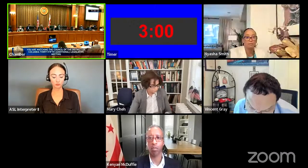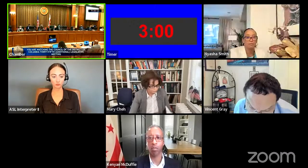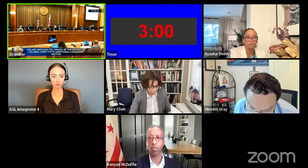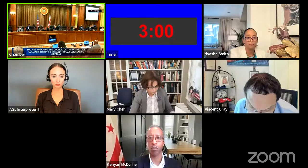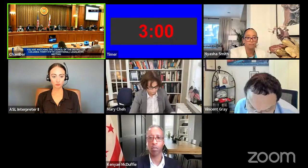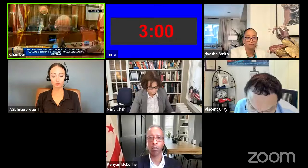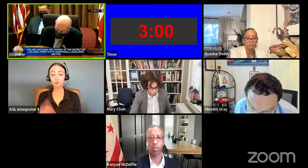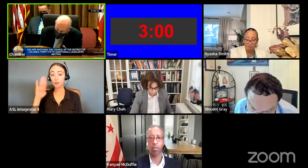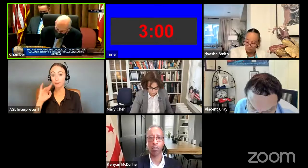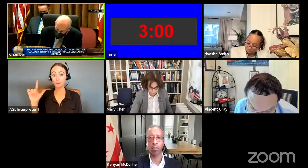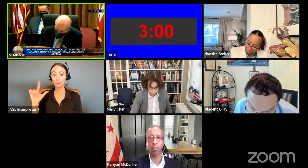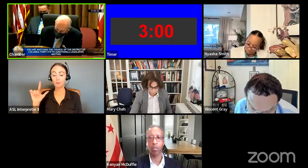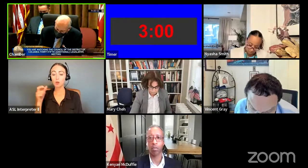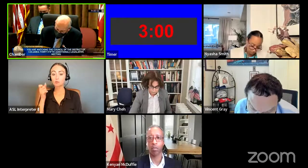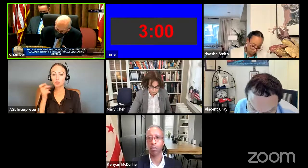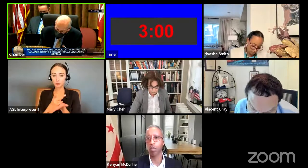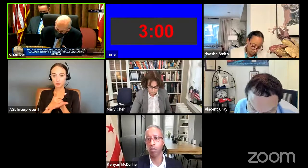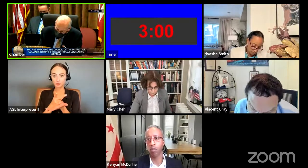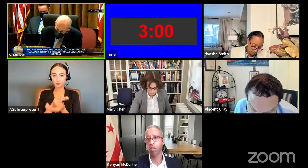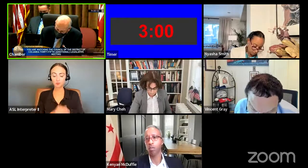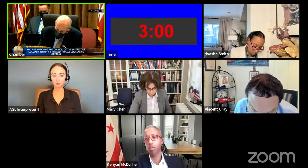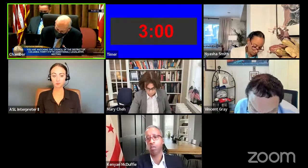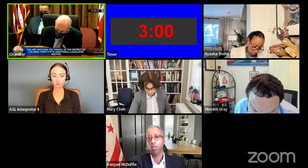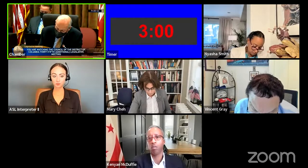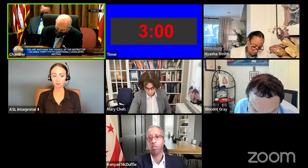The bill is approved.